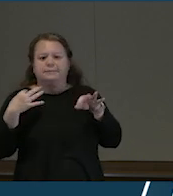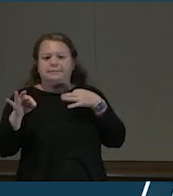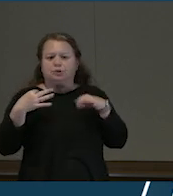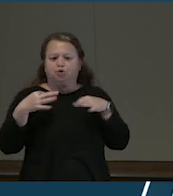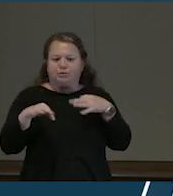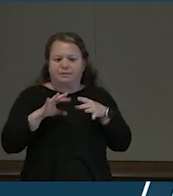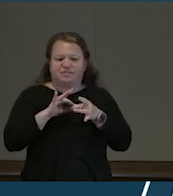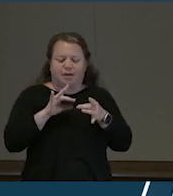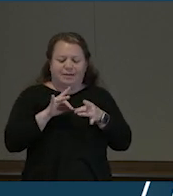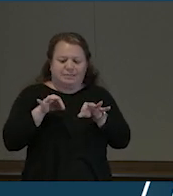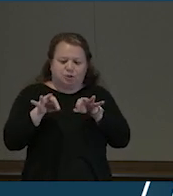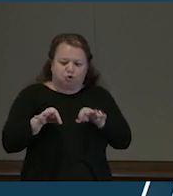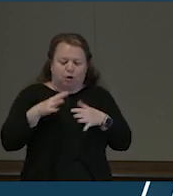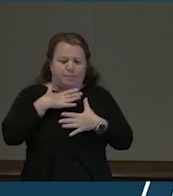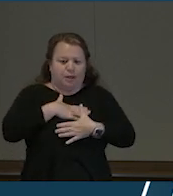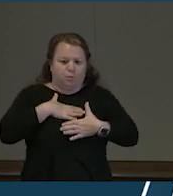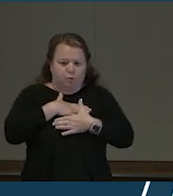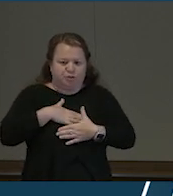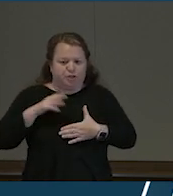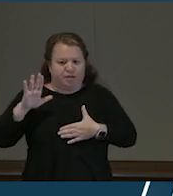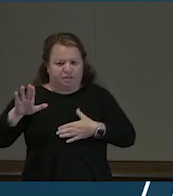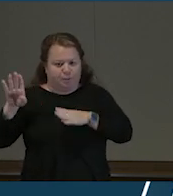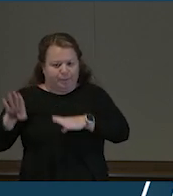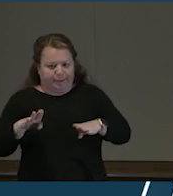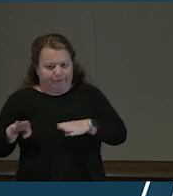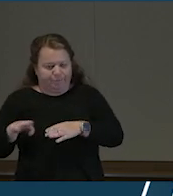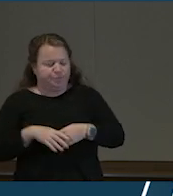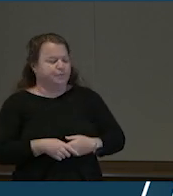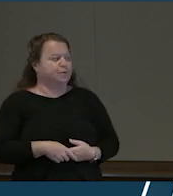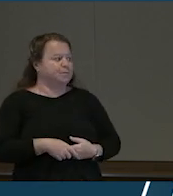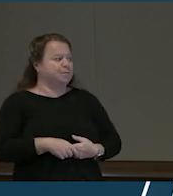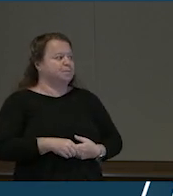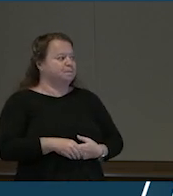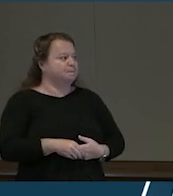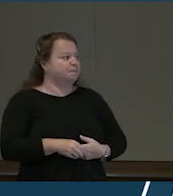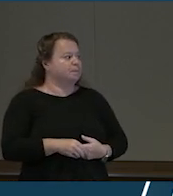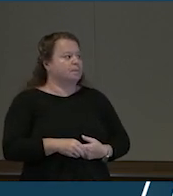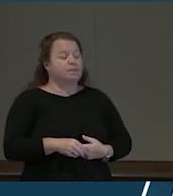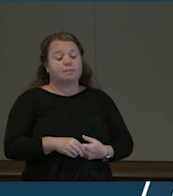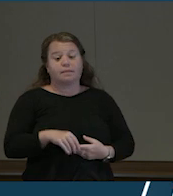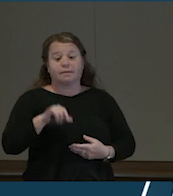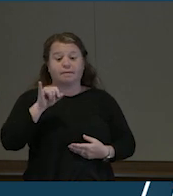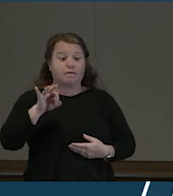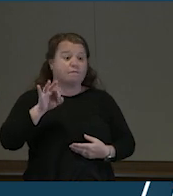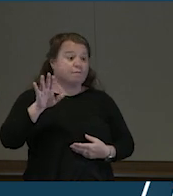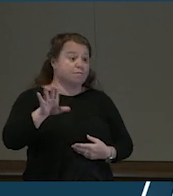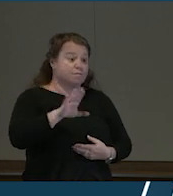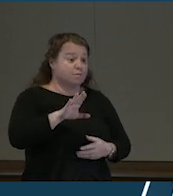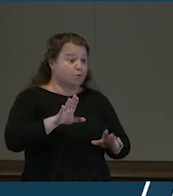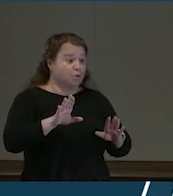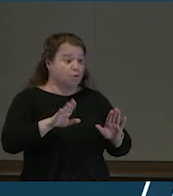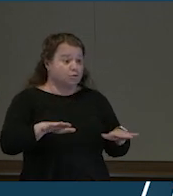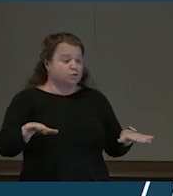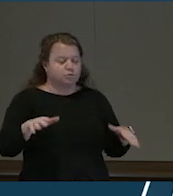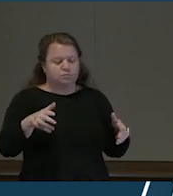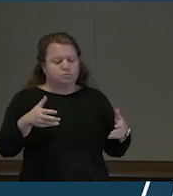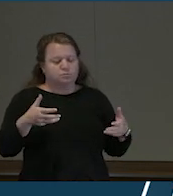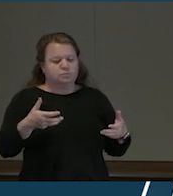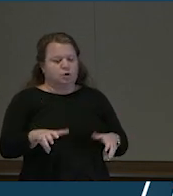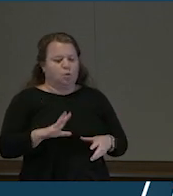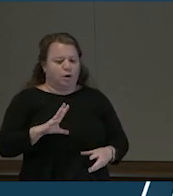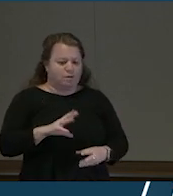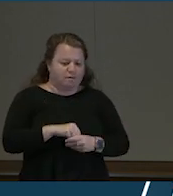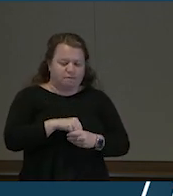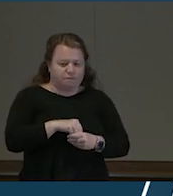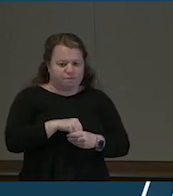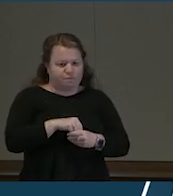So that's describing and appreciating what they're doing. So even if you have a child who doesn't necessarily want to engage in